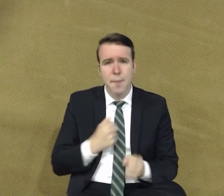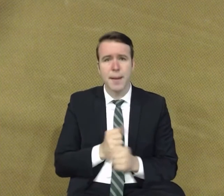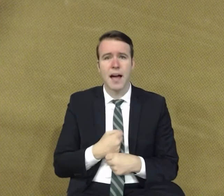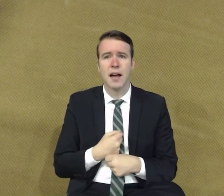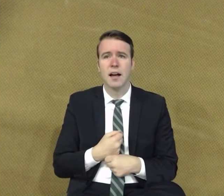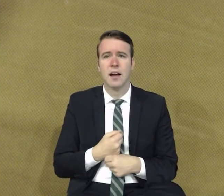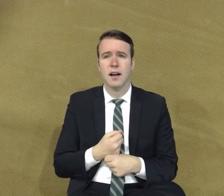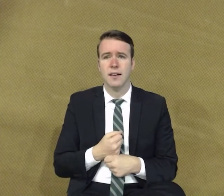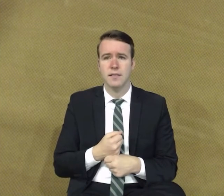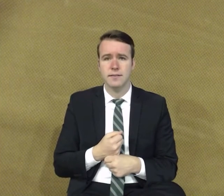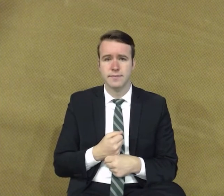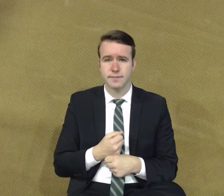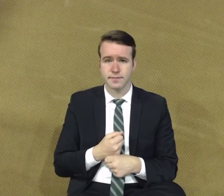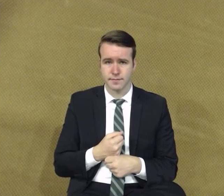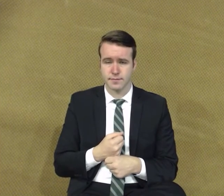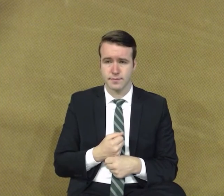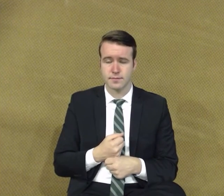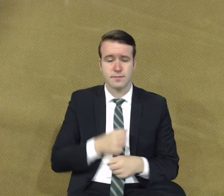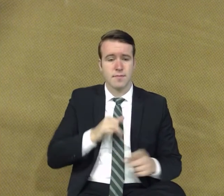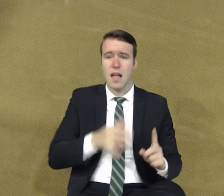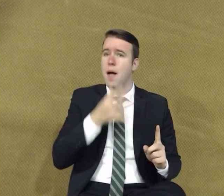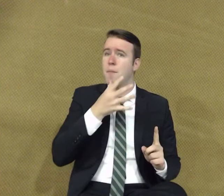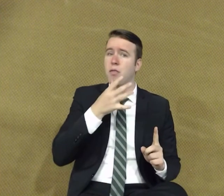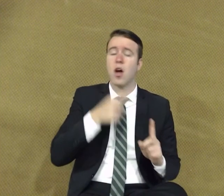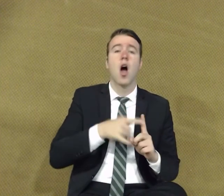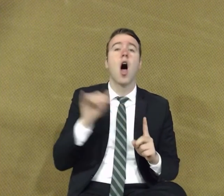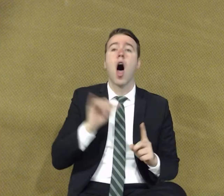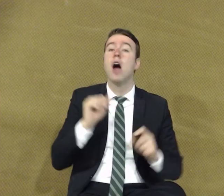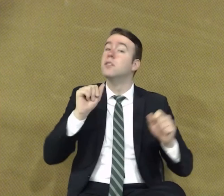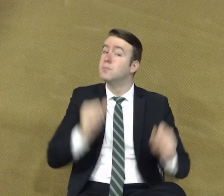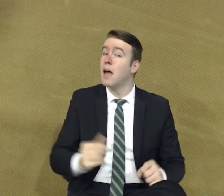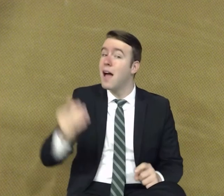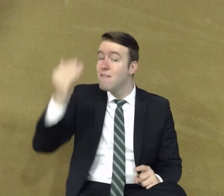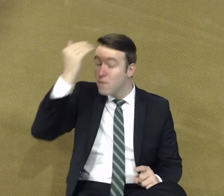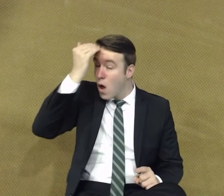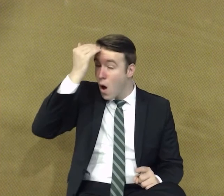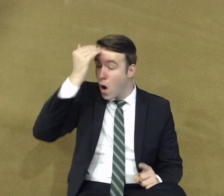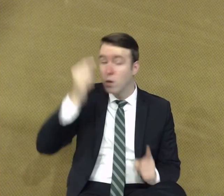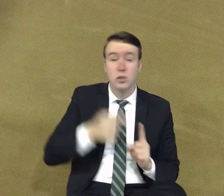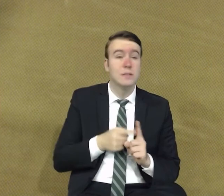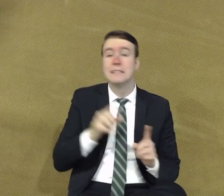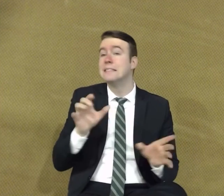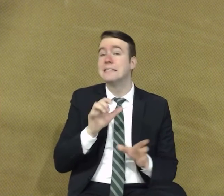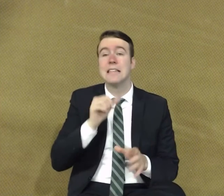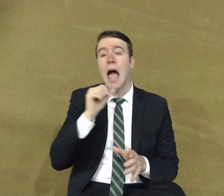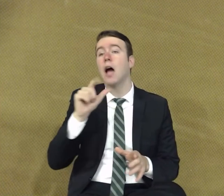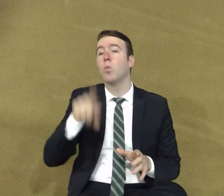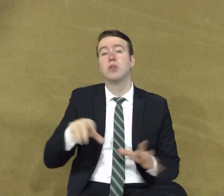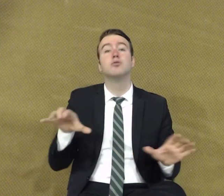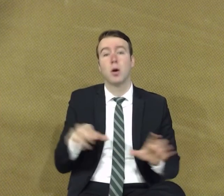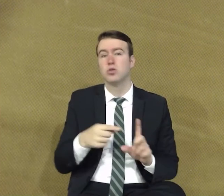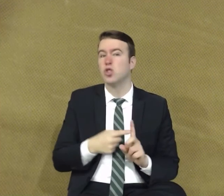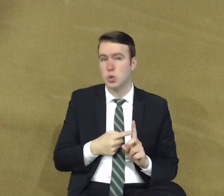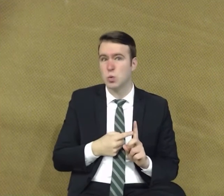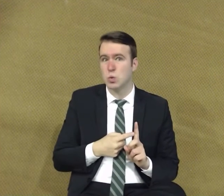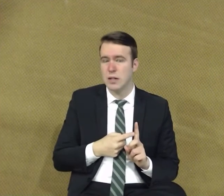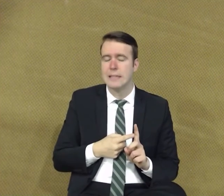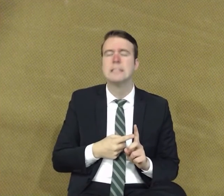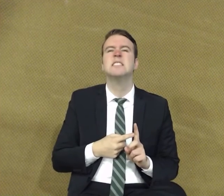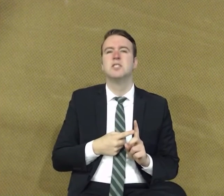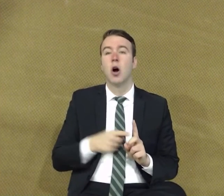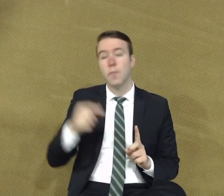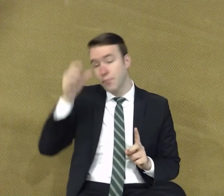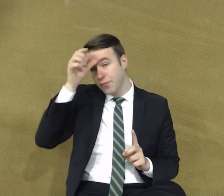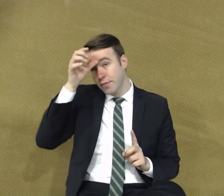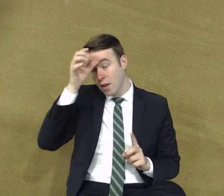make? And that mother also may have known that she did not do what she should have done.